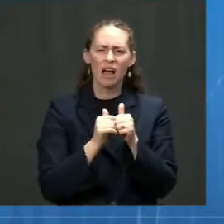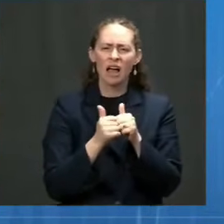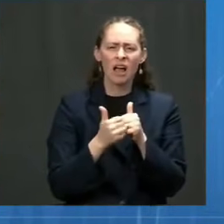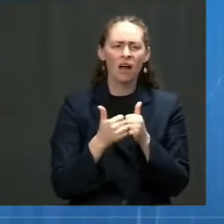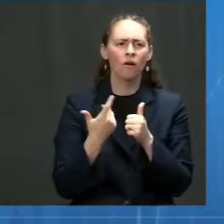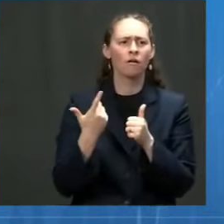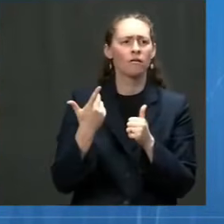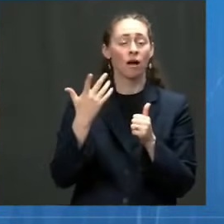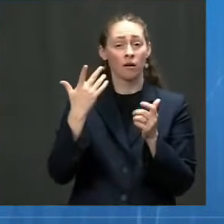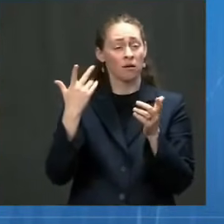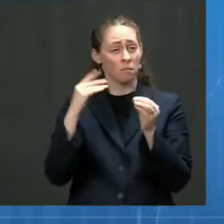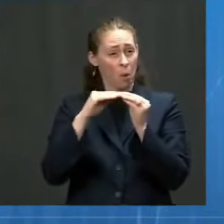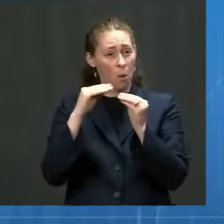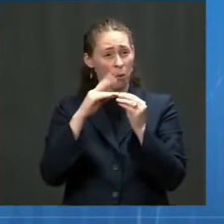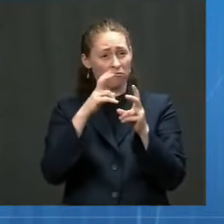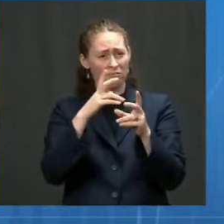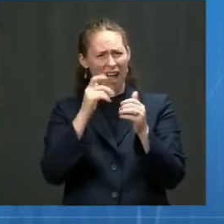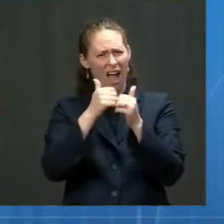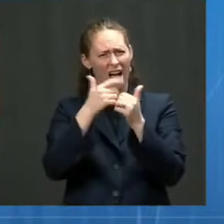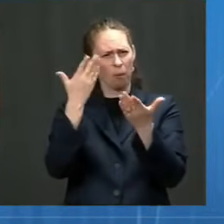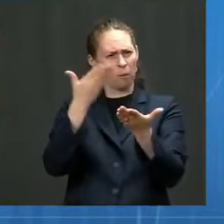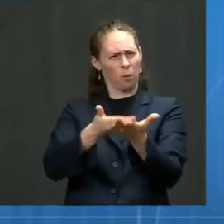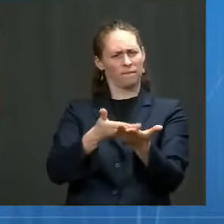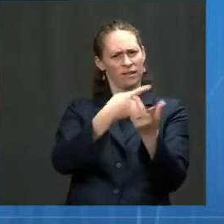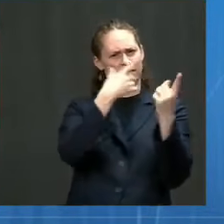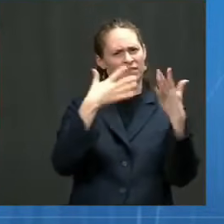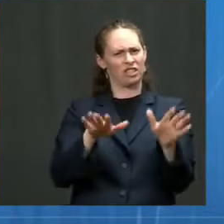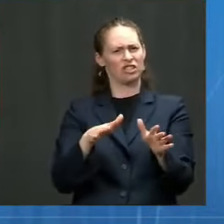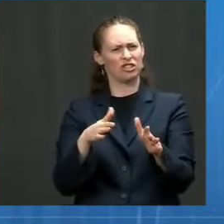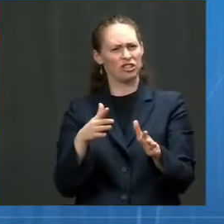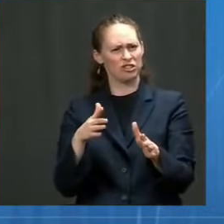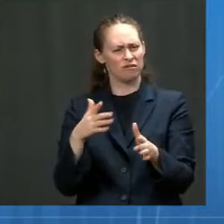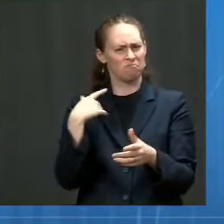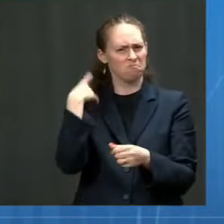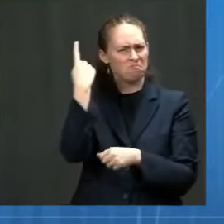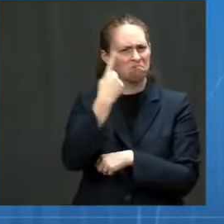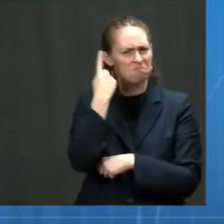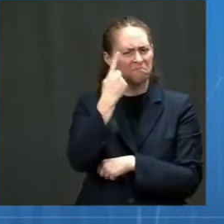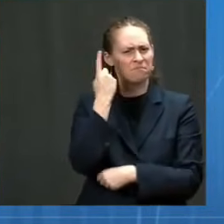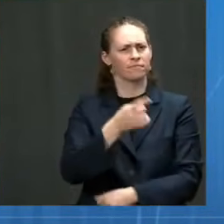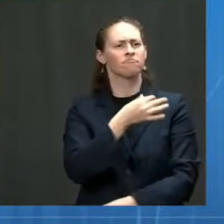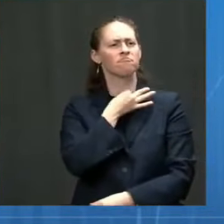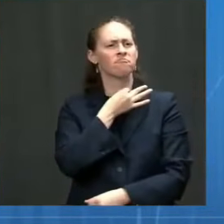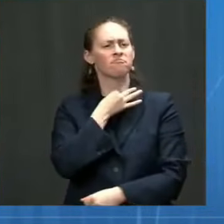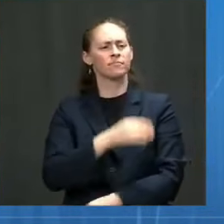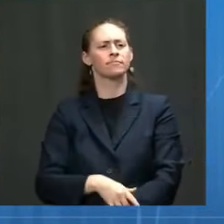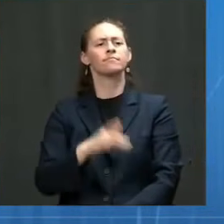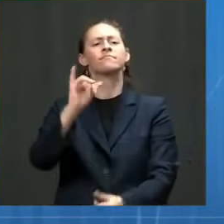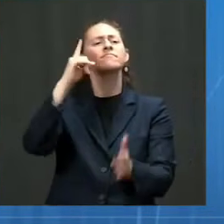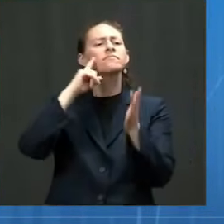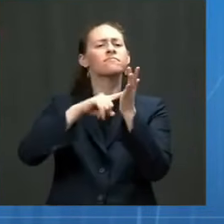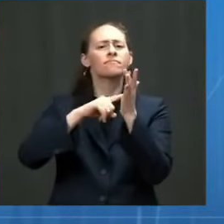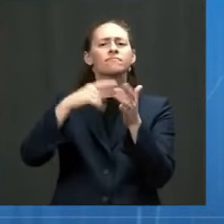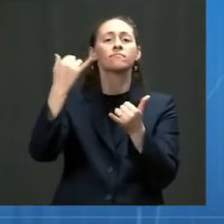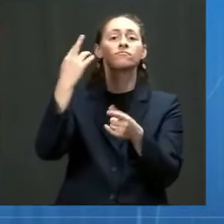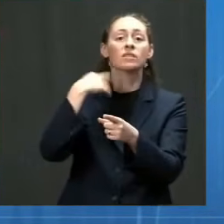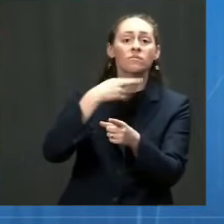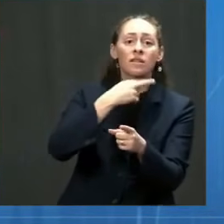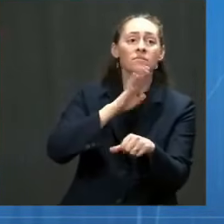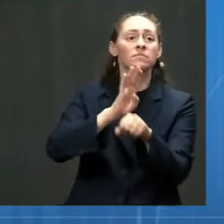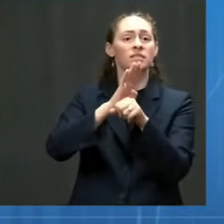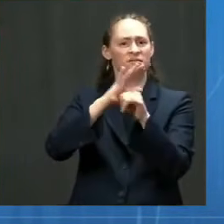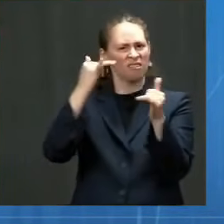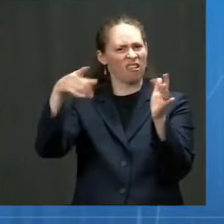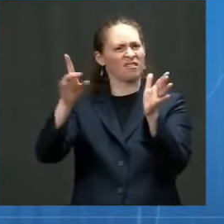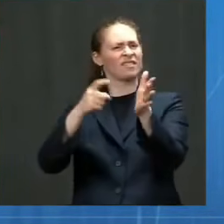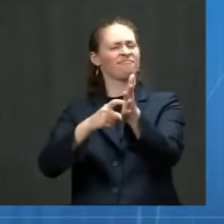vaccine verification. And on vaccine verification, you talk about that restaurant and other businesses that are requiring their customers